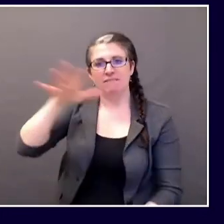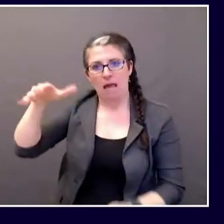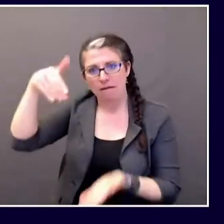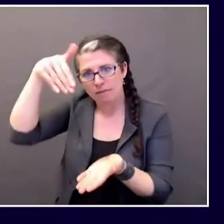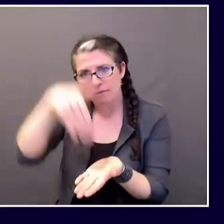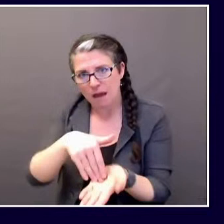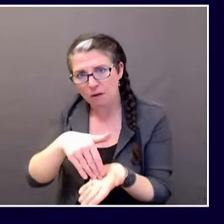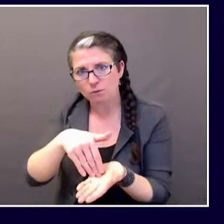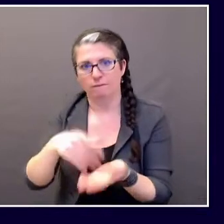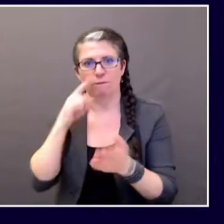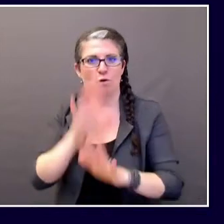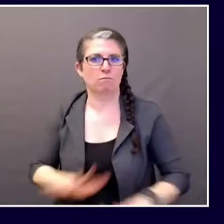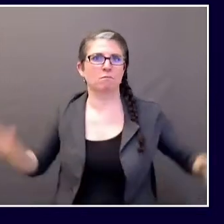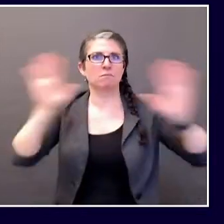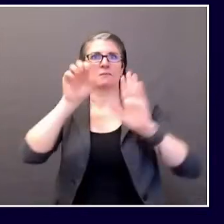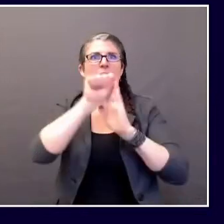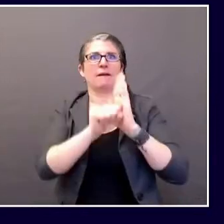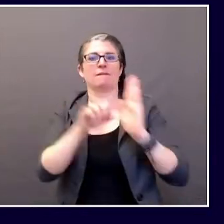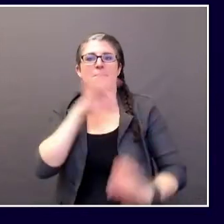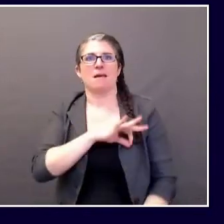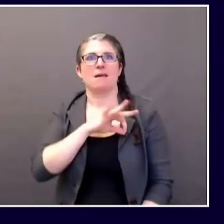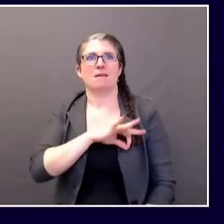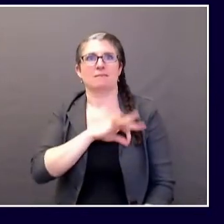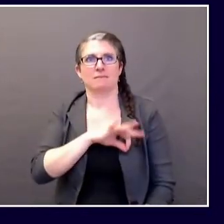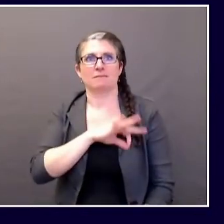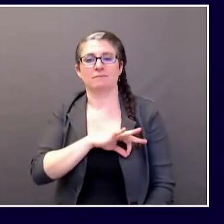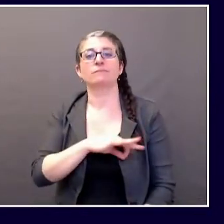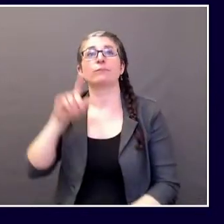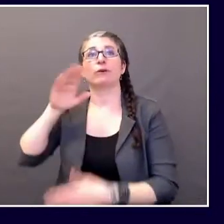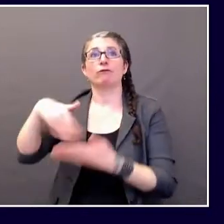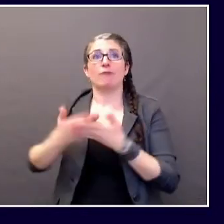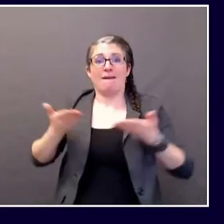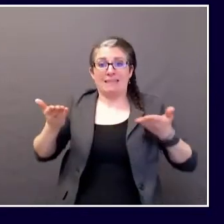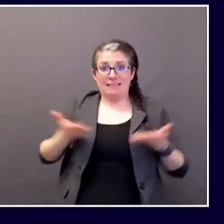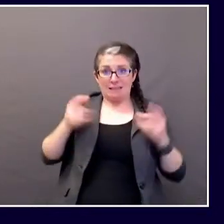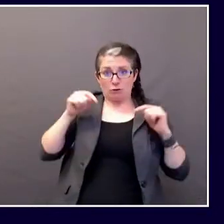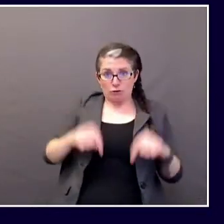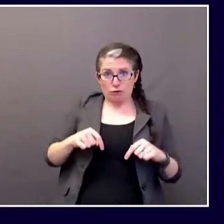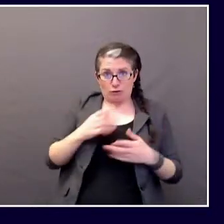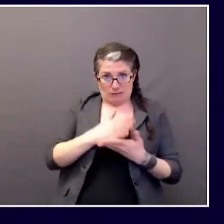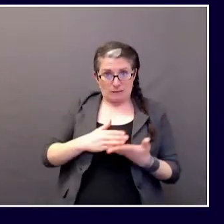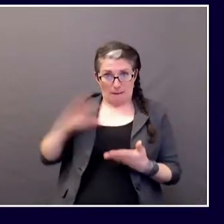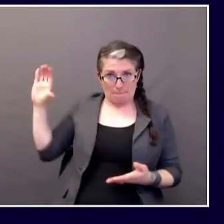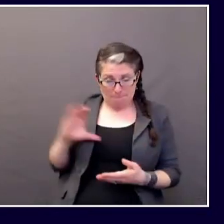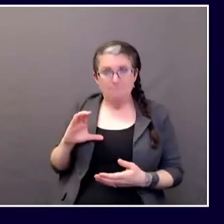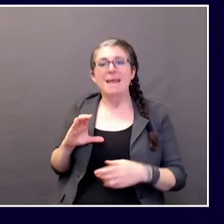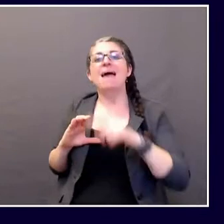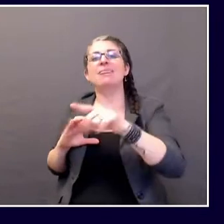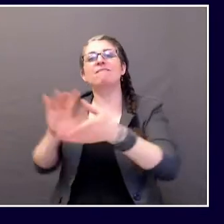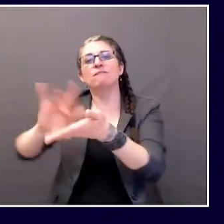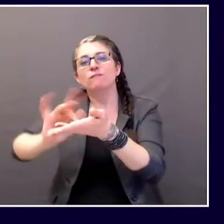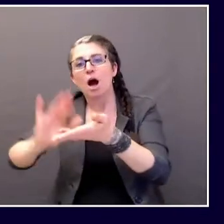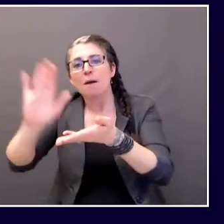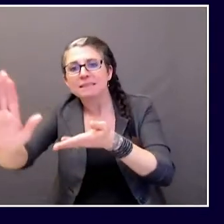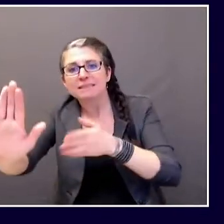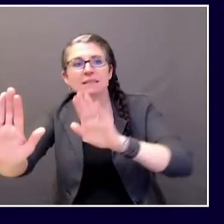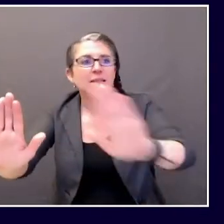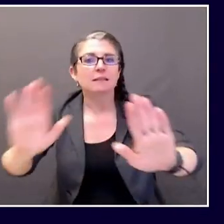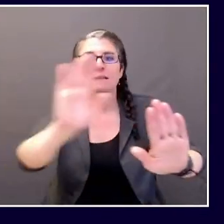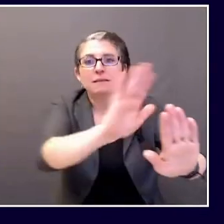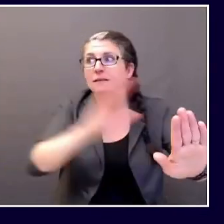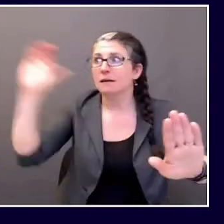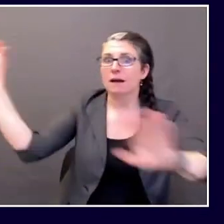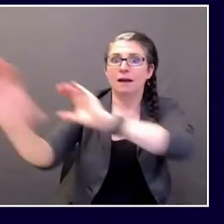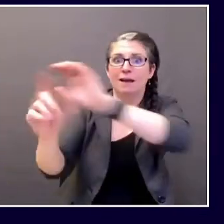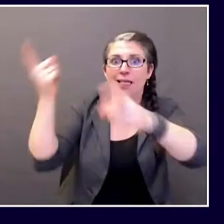Maine this week. That is more than double the doses that arrived 2 weeks ago. This comes during a week